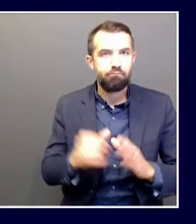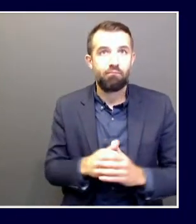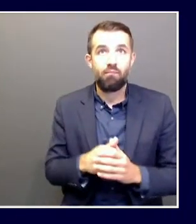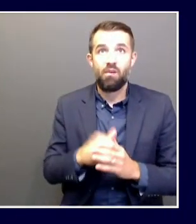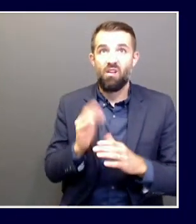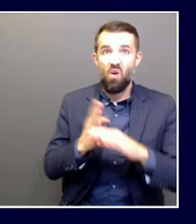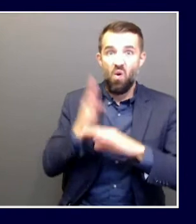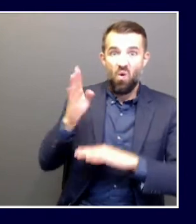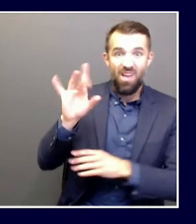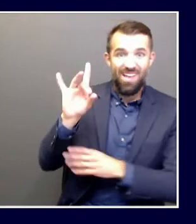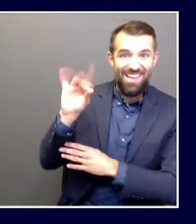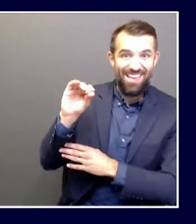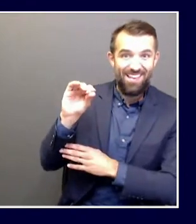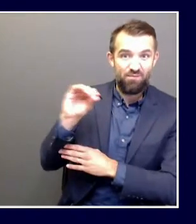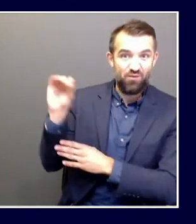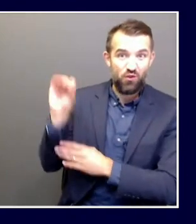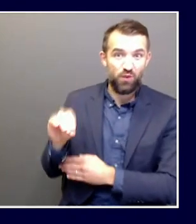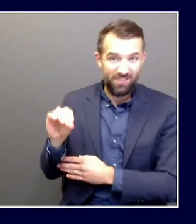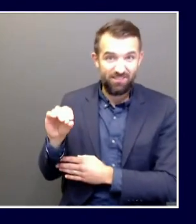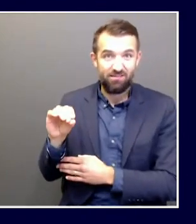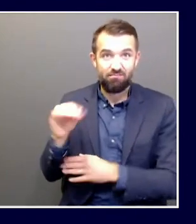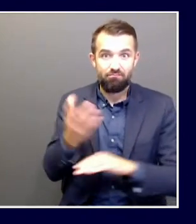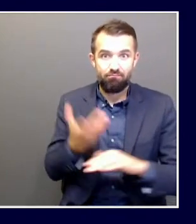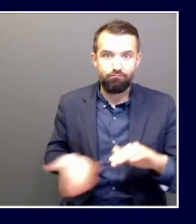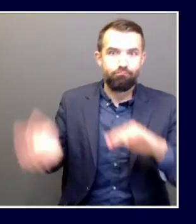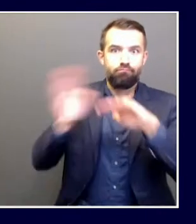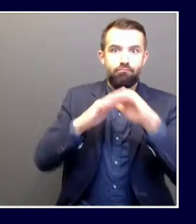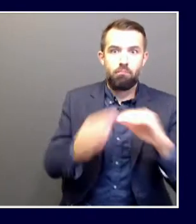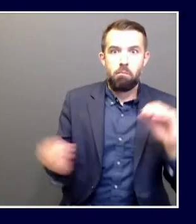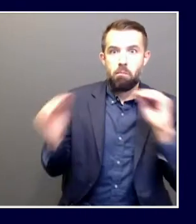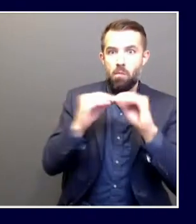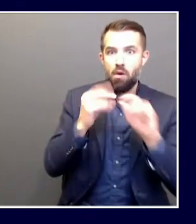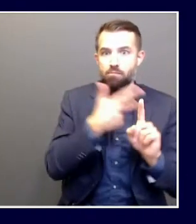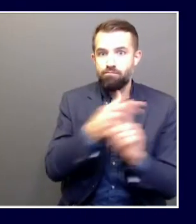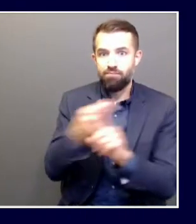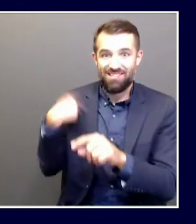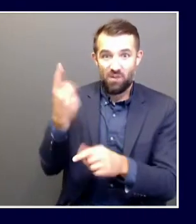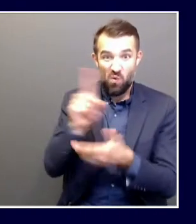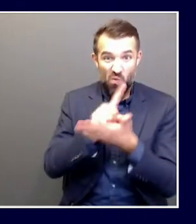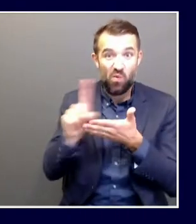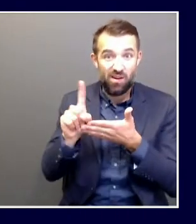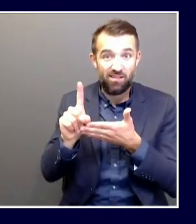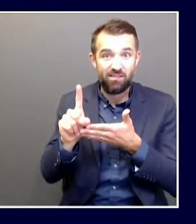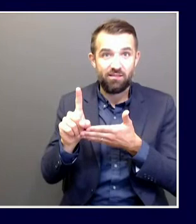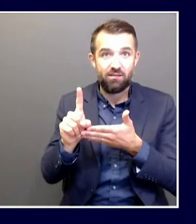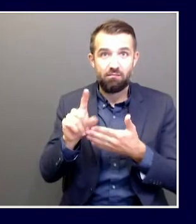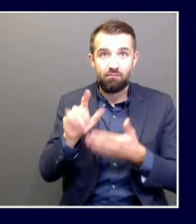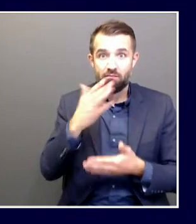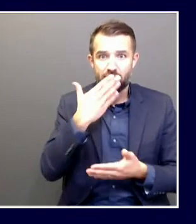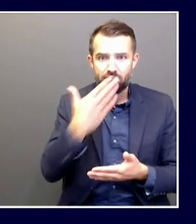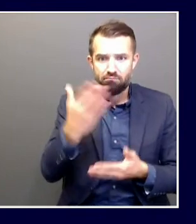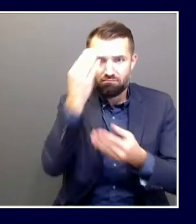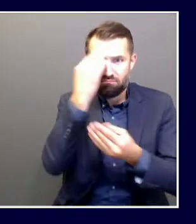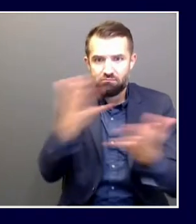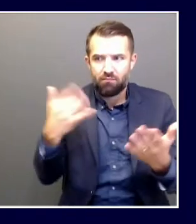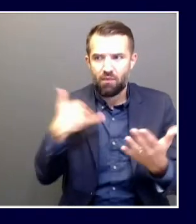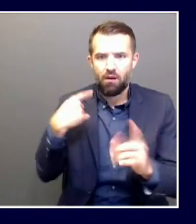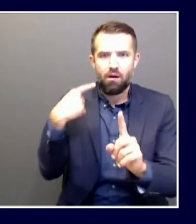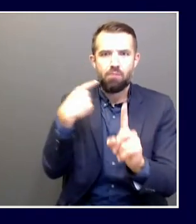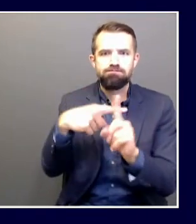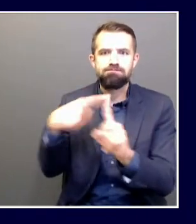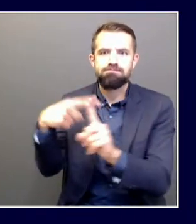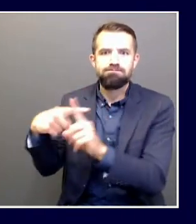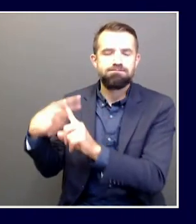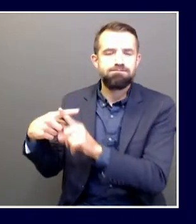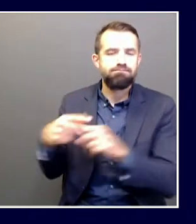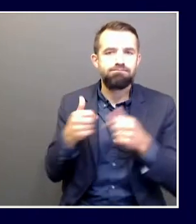in the past 7 days. Now that's good news. It puts us back at the level of vaccination that was occurring in Maine back in